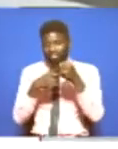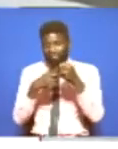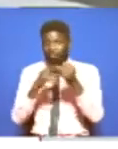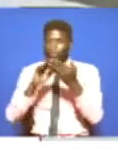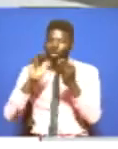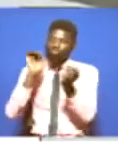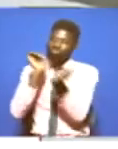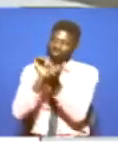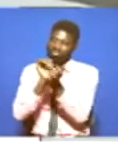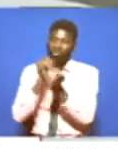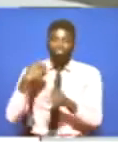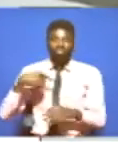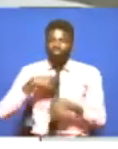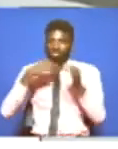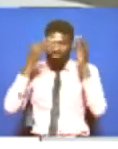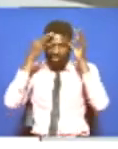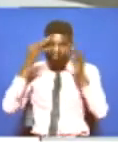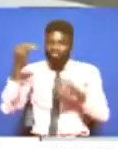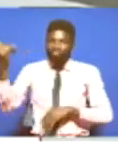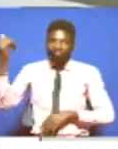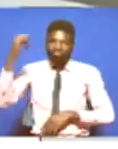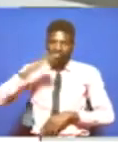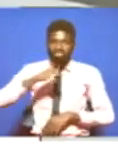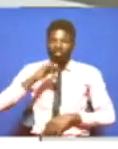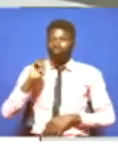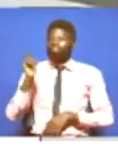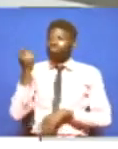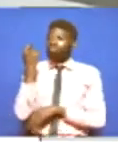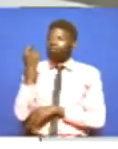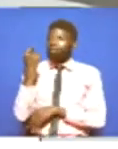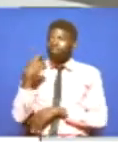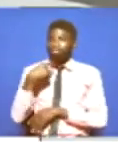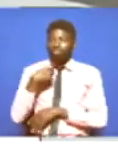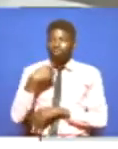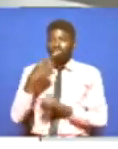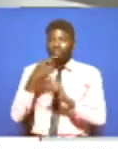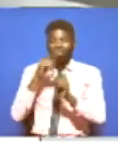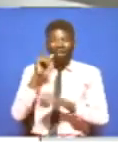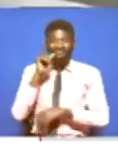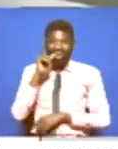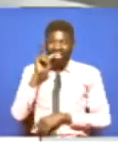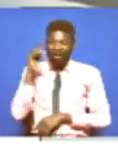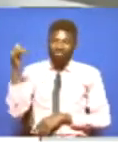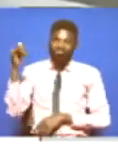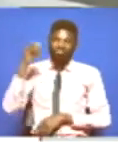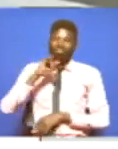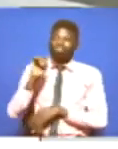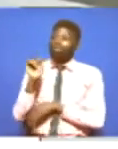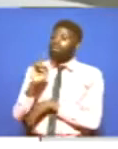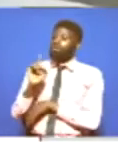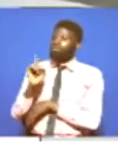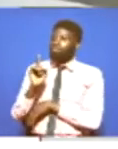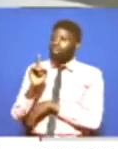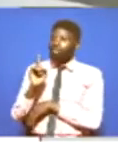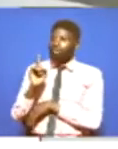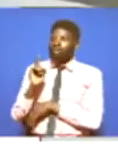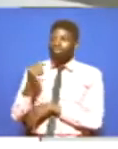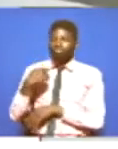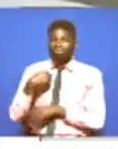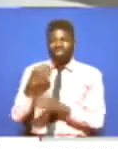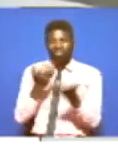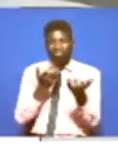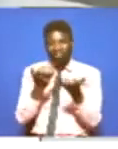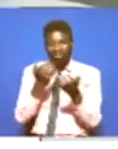no, let's go back home. And I moved from London and I came to Nairobi. Established a small business on